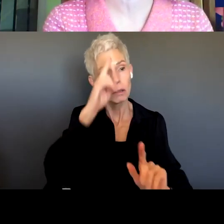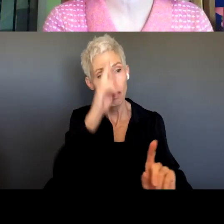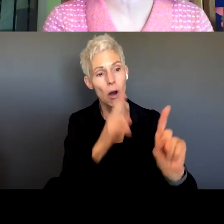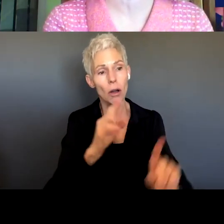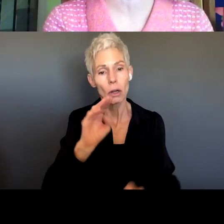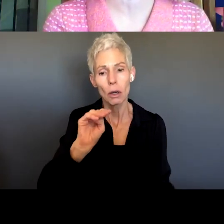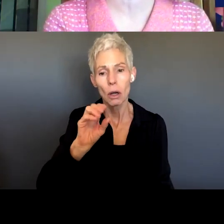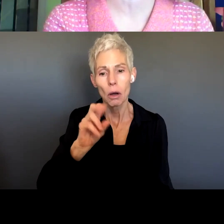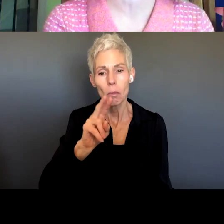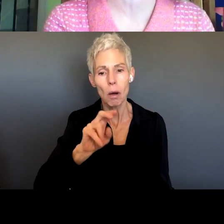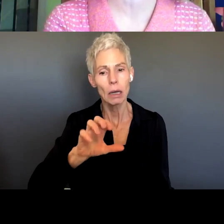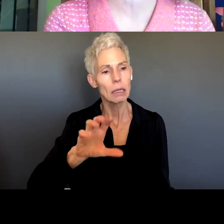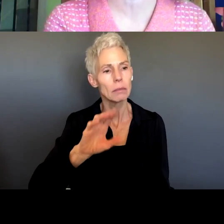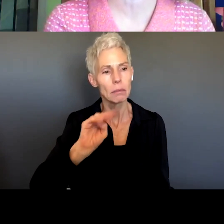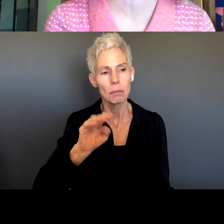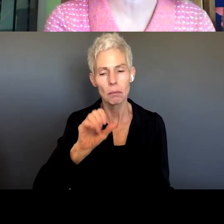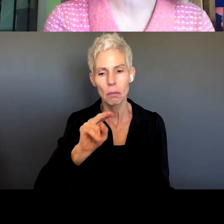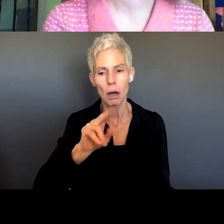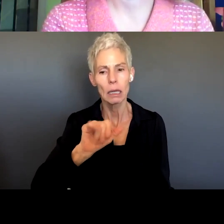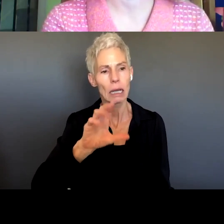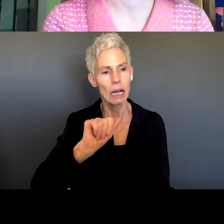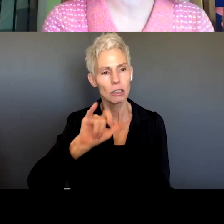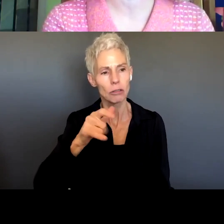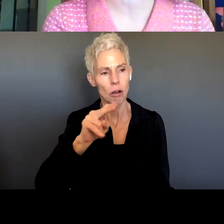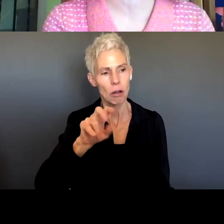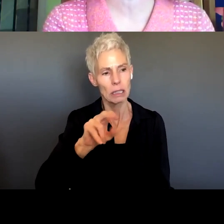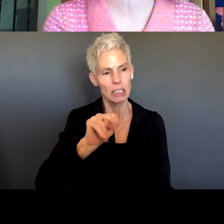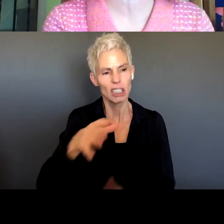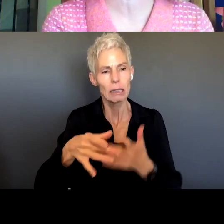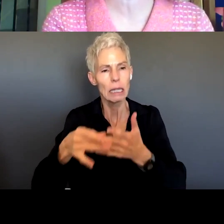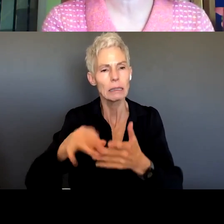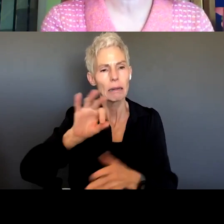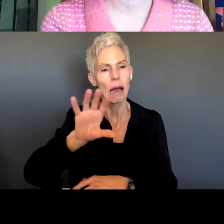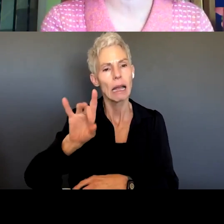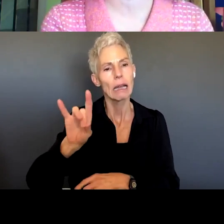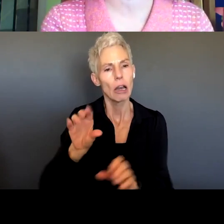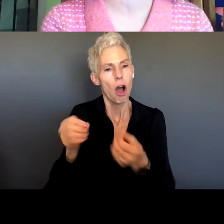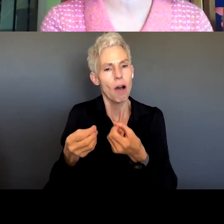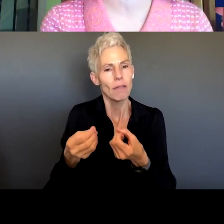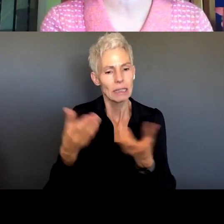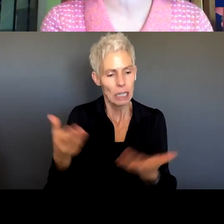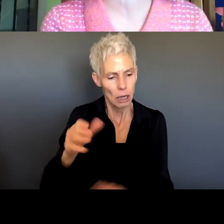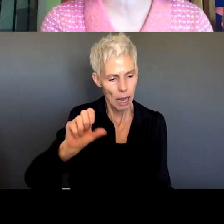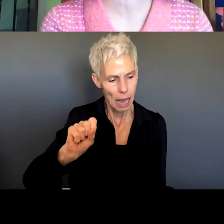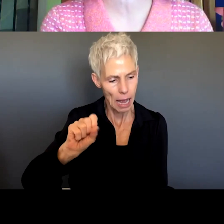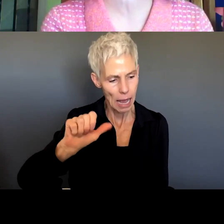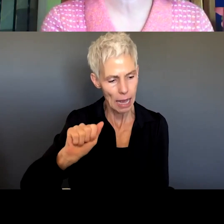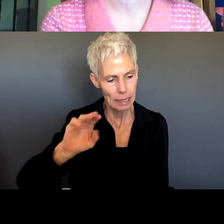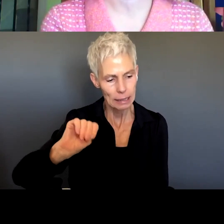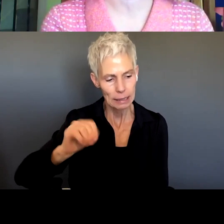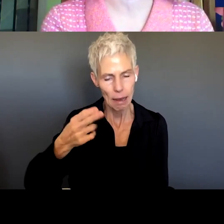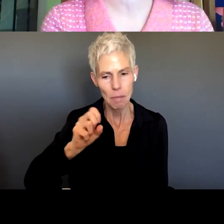who leads the 988 office at SAMHSA. There will be a kudos board if you want to do